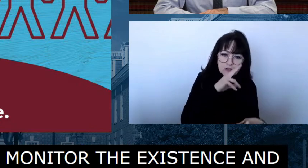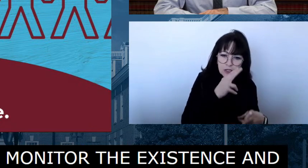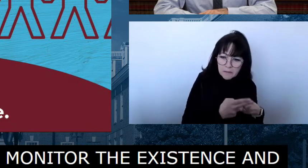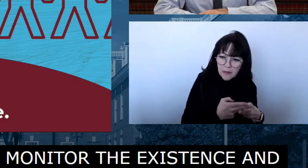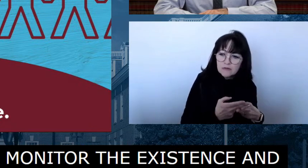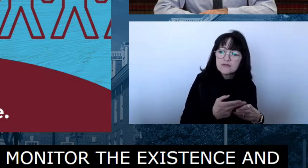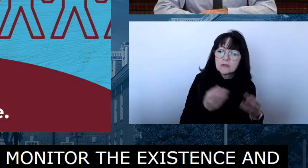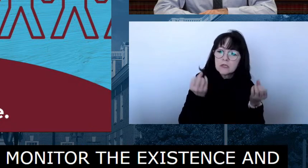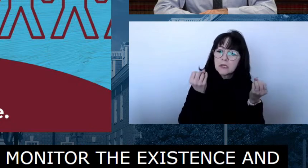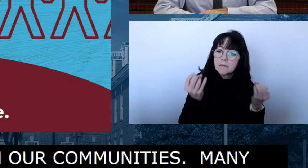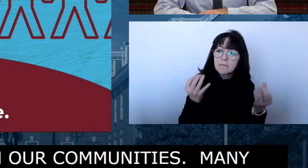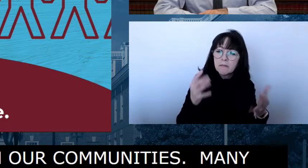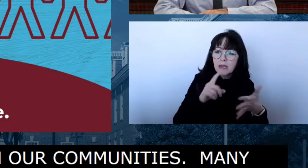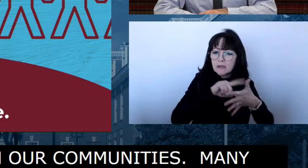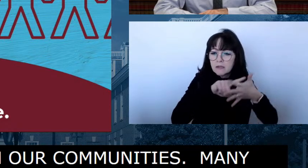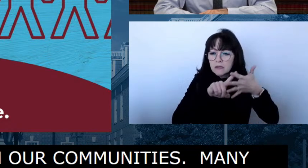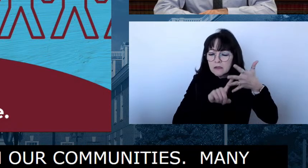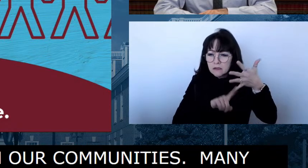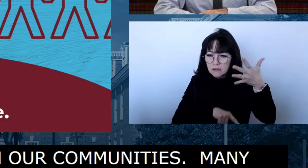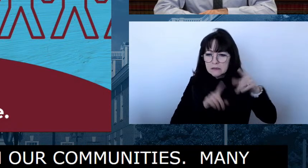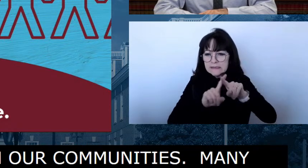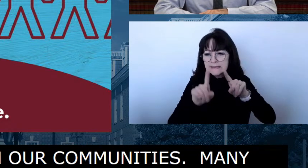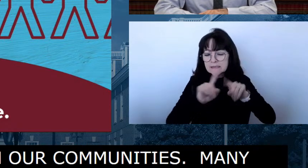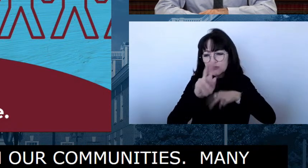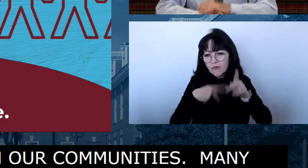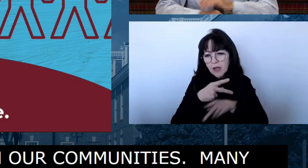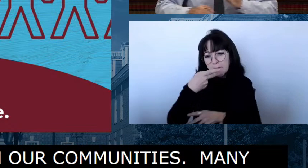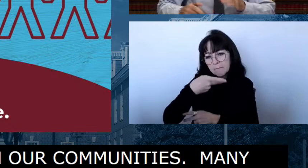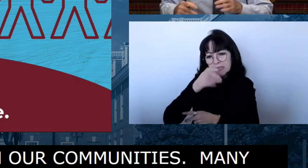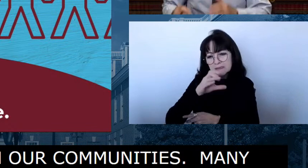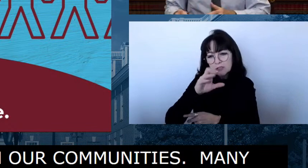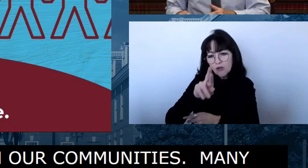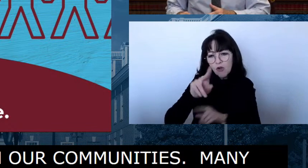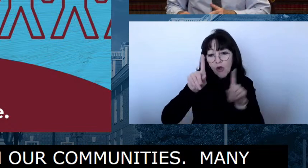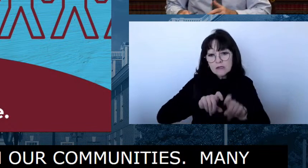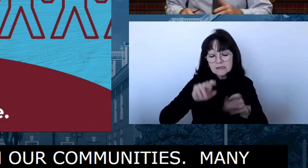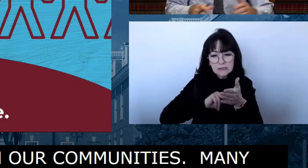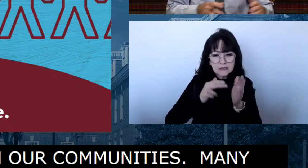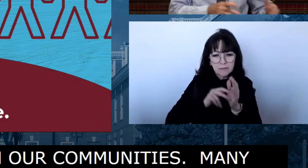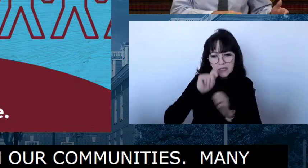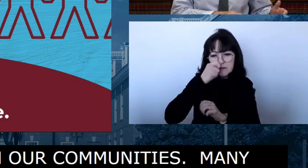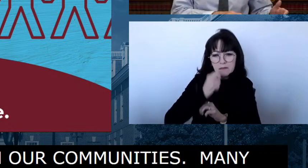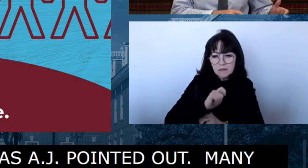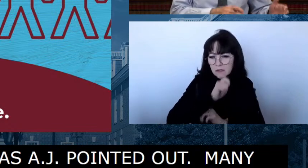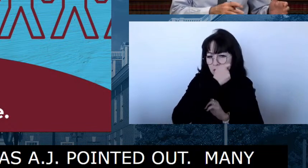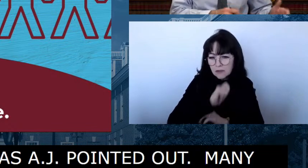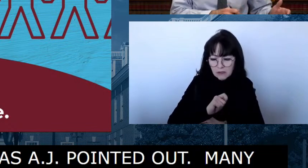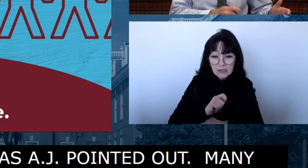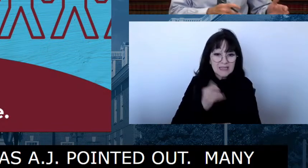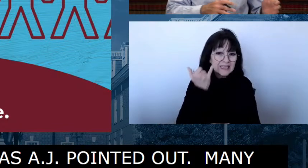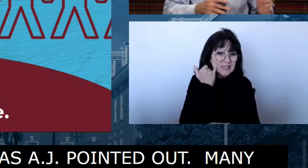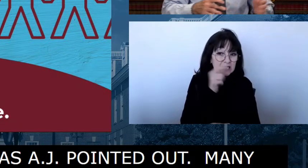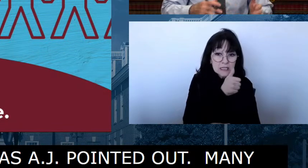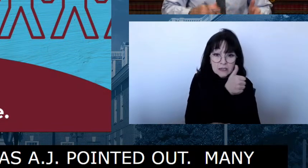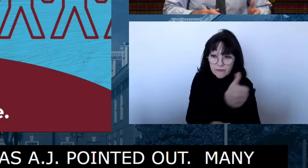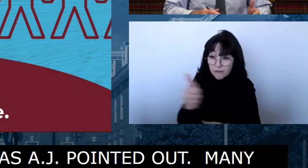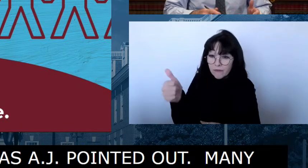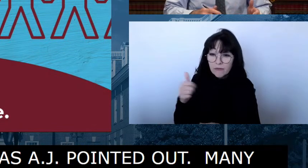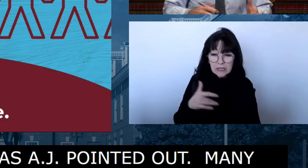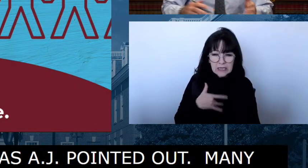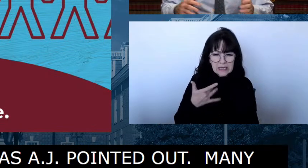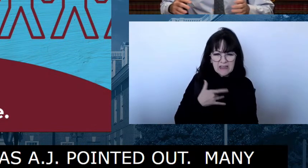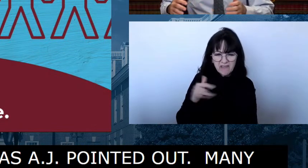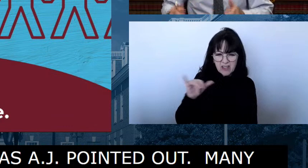opportunities to get a PCR test if necessary. If you have those flu-like symptoms, stay home, don't take any chances,